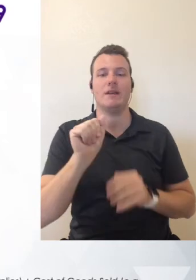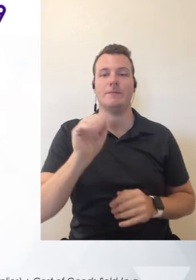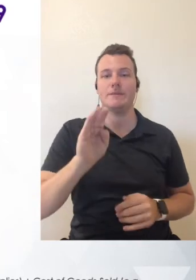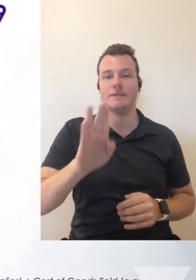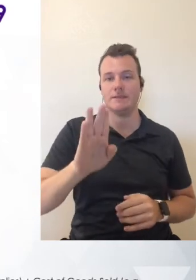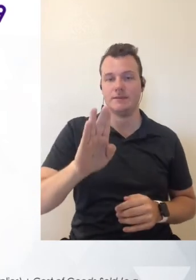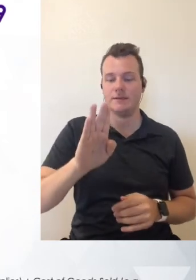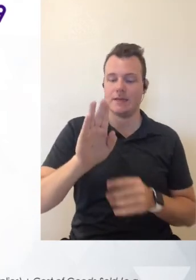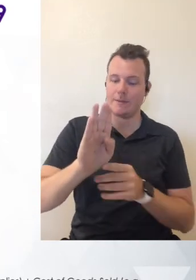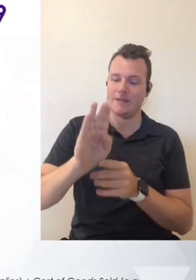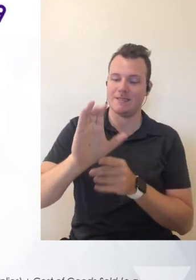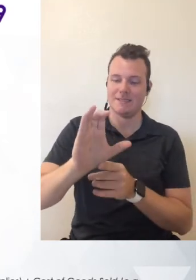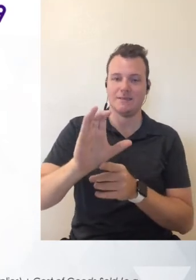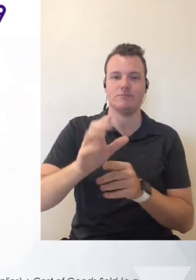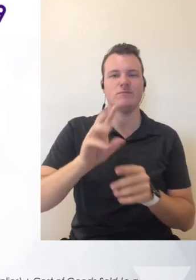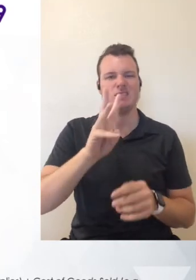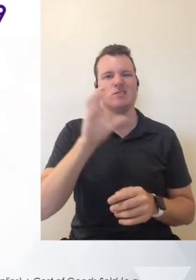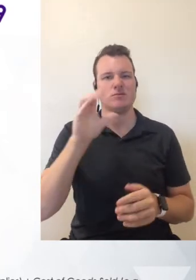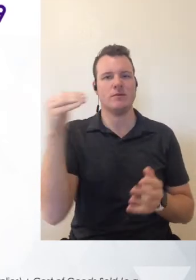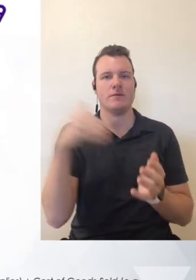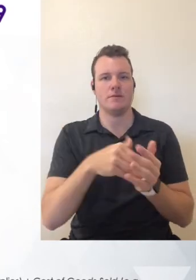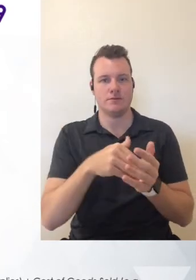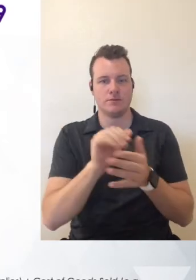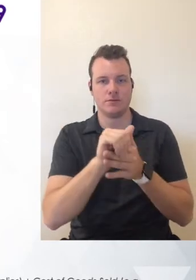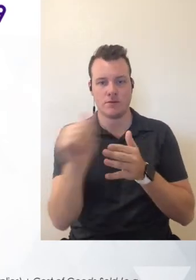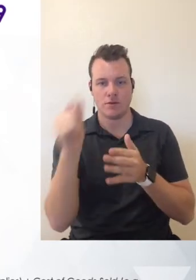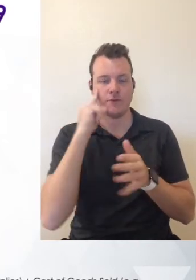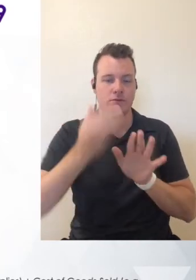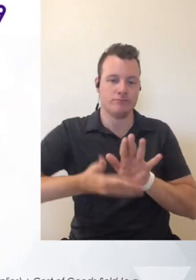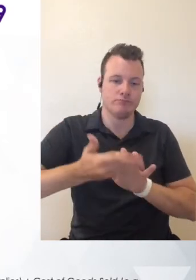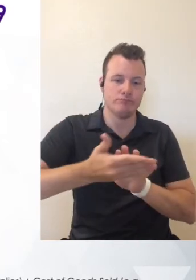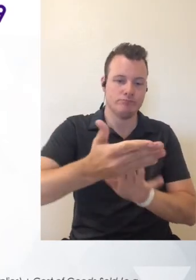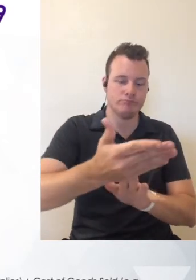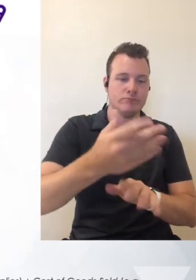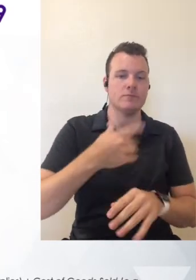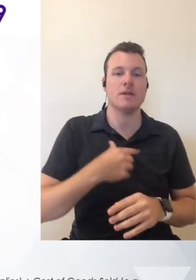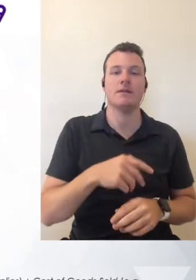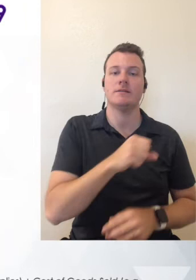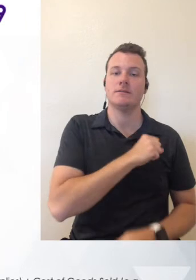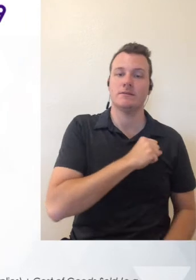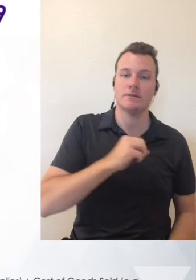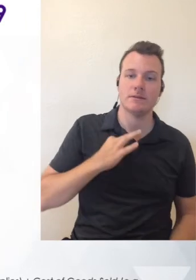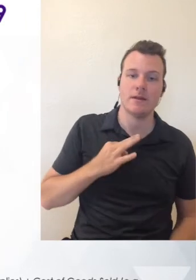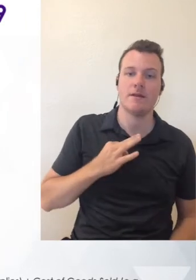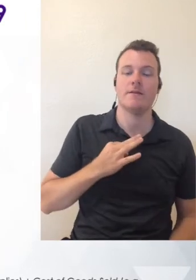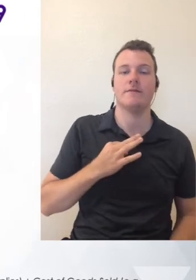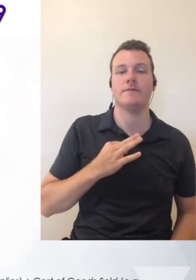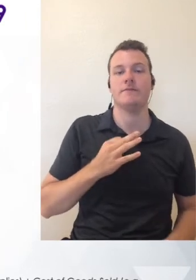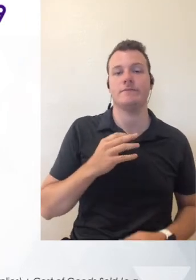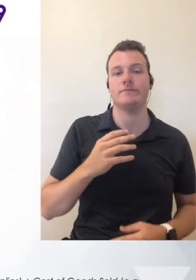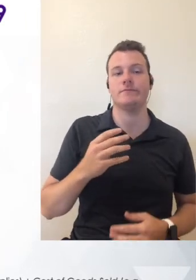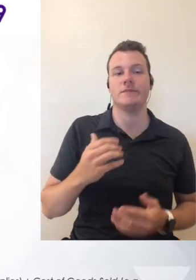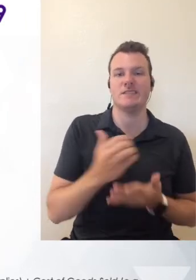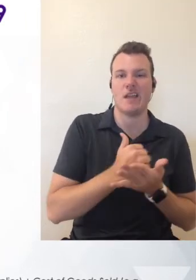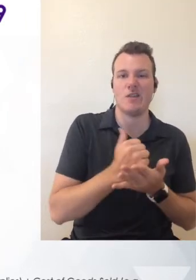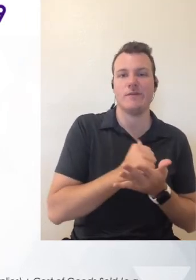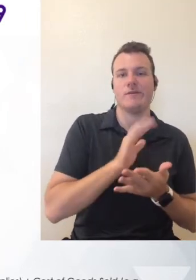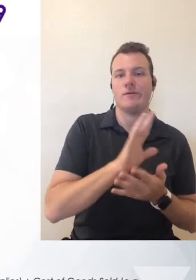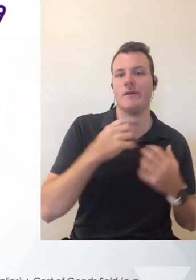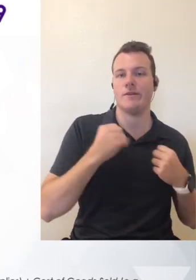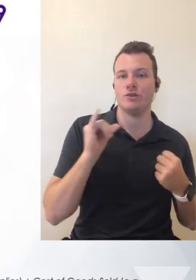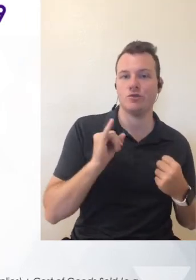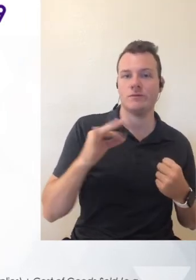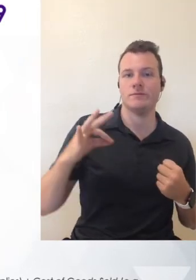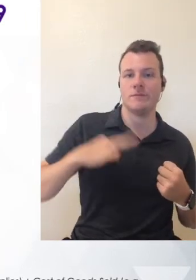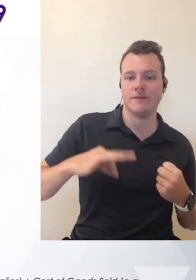ABC practice, was $600,000. And I had that from personnel expenses, so salaries and benefits. I had that